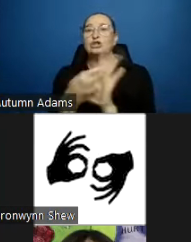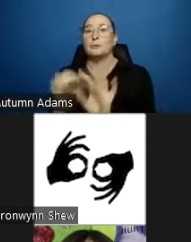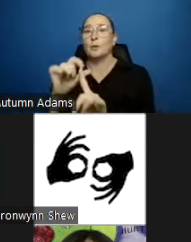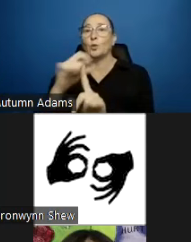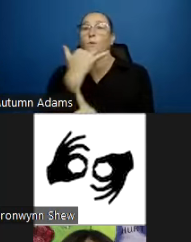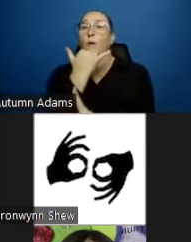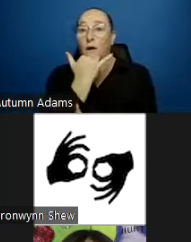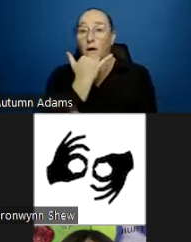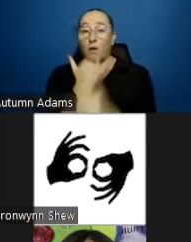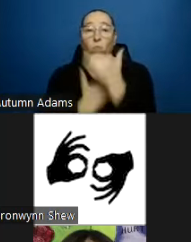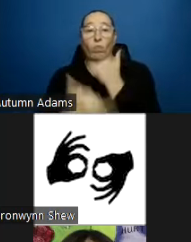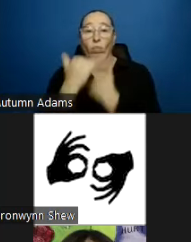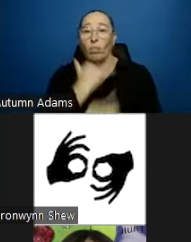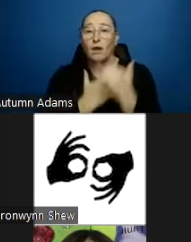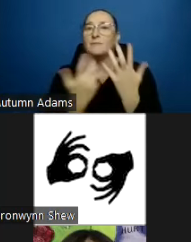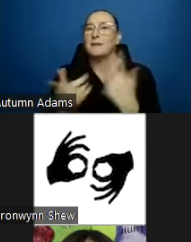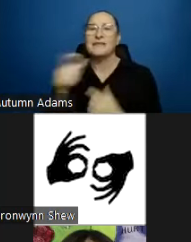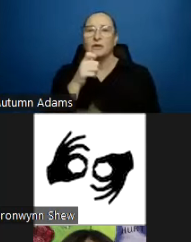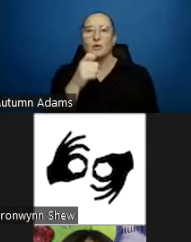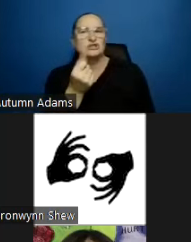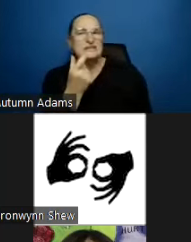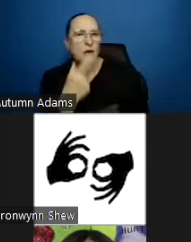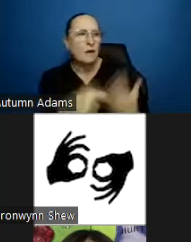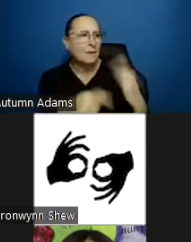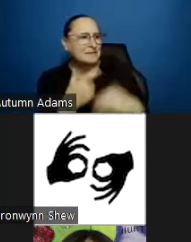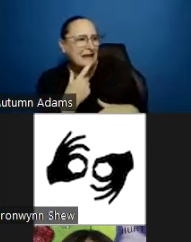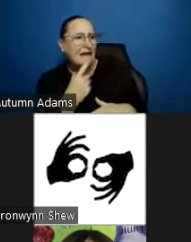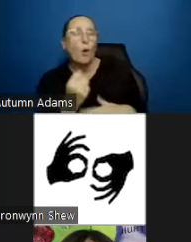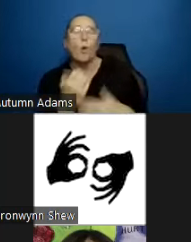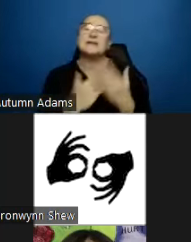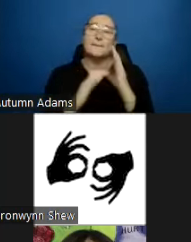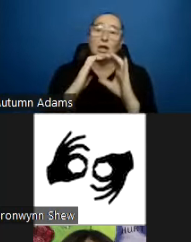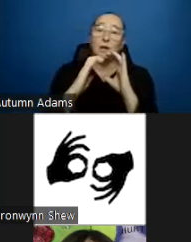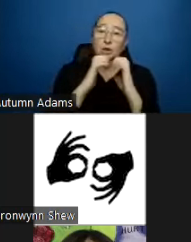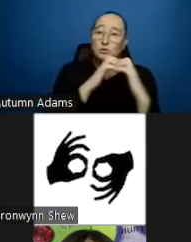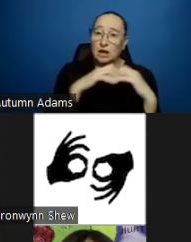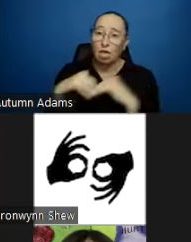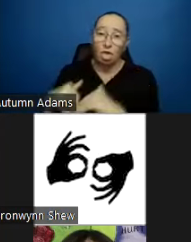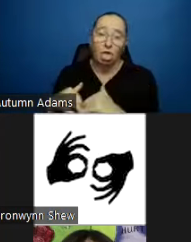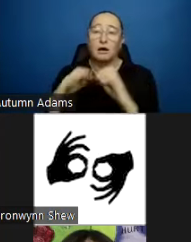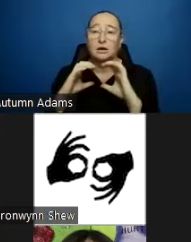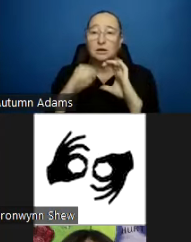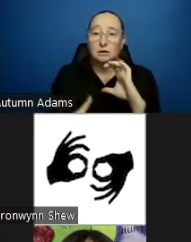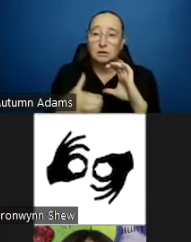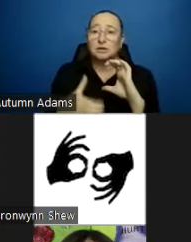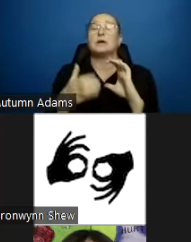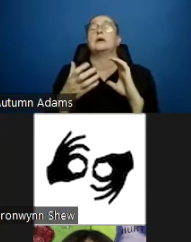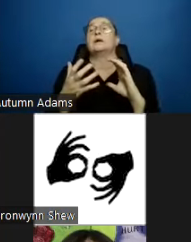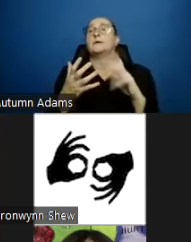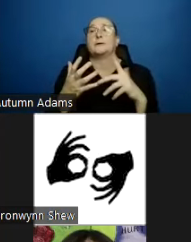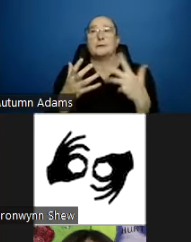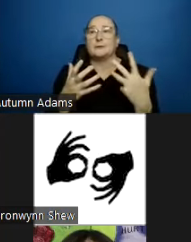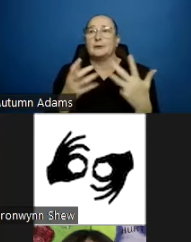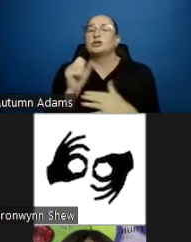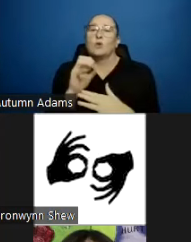feel like you're not understanding what I'm saying, or there's some communication breakdown. And so that